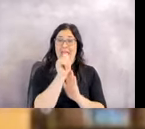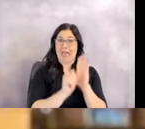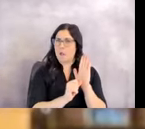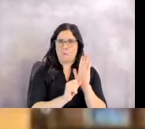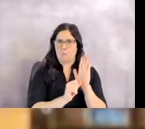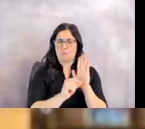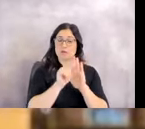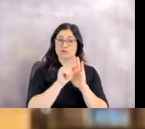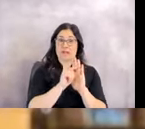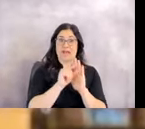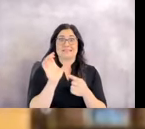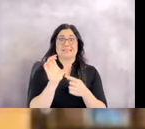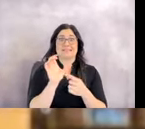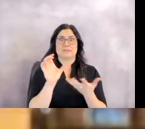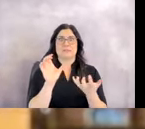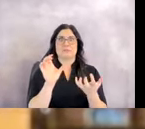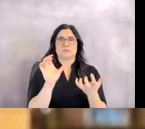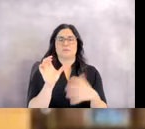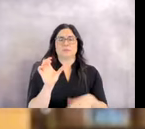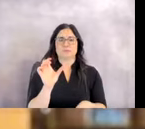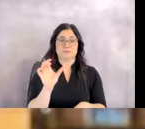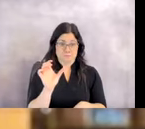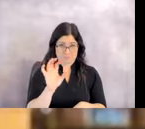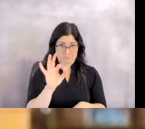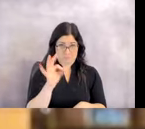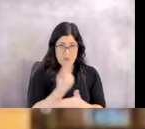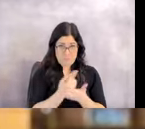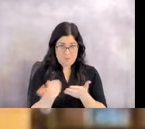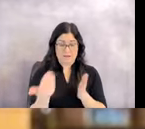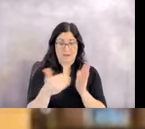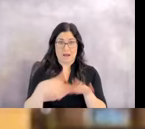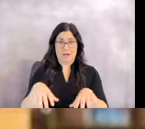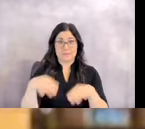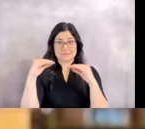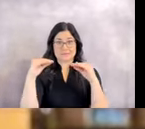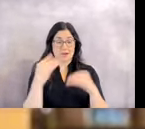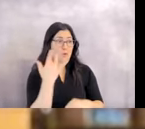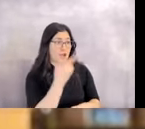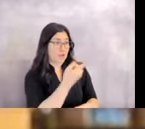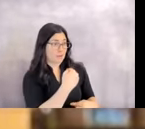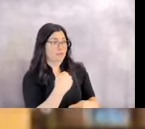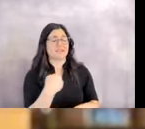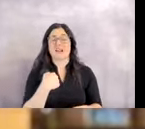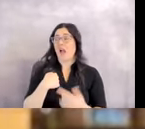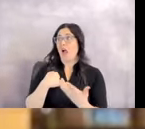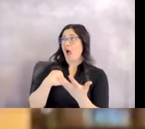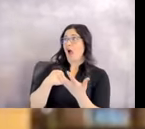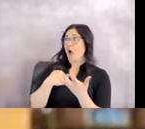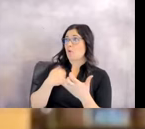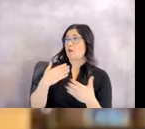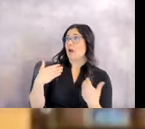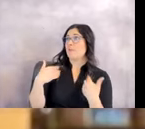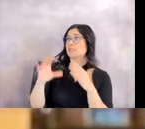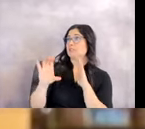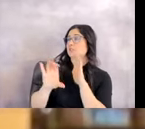They're just happy with a C. I'm starting a back 9 week, and one of the questions I asked, why are you here? One of them said, I will be happy if I get a C